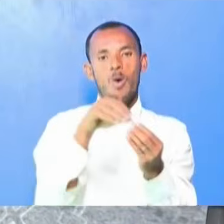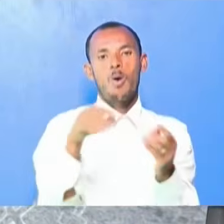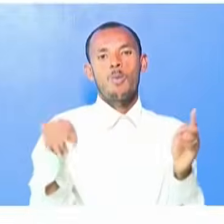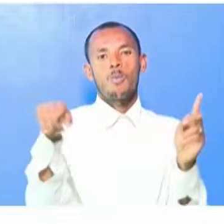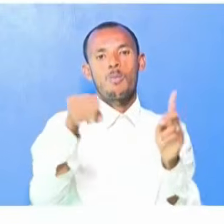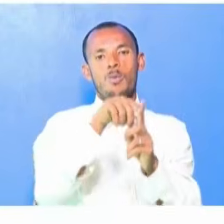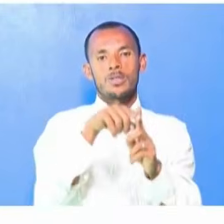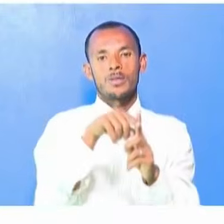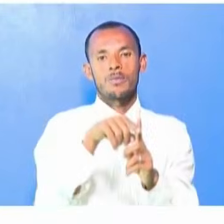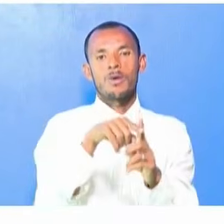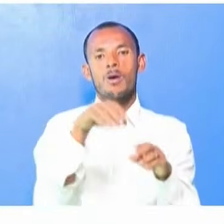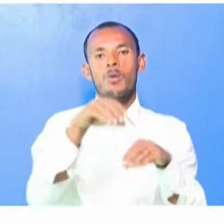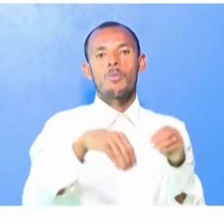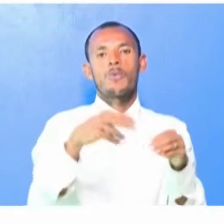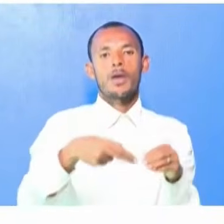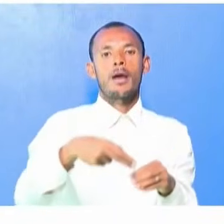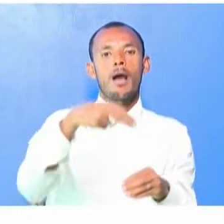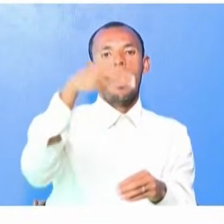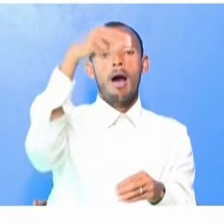Moving